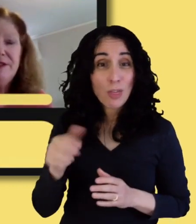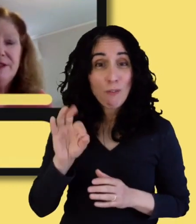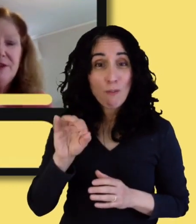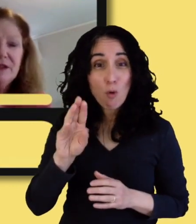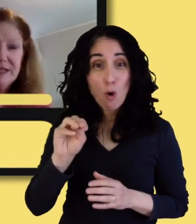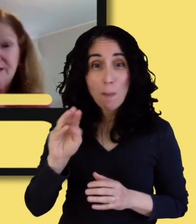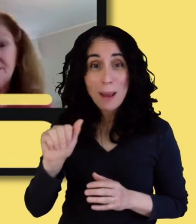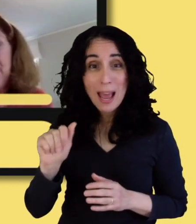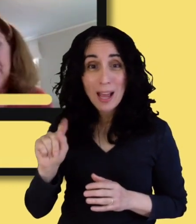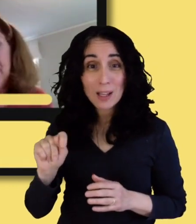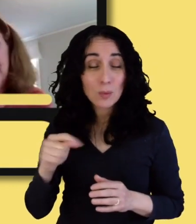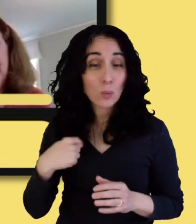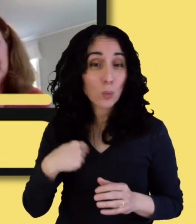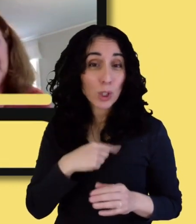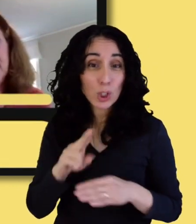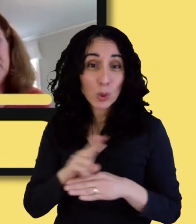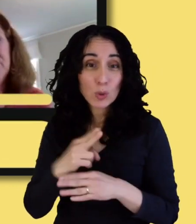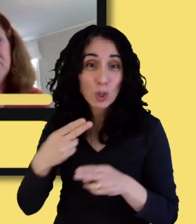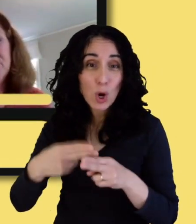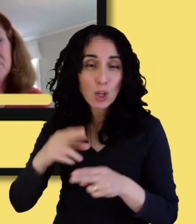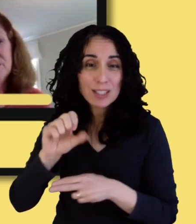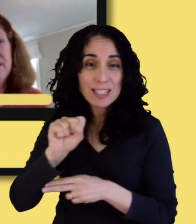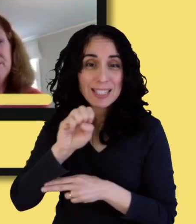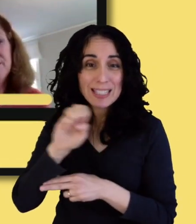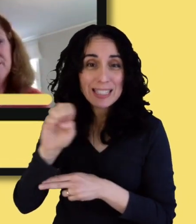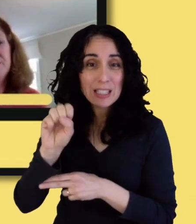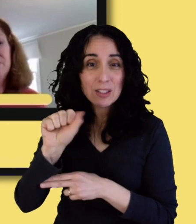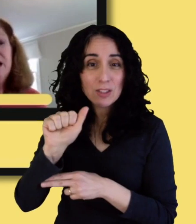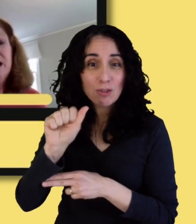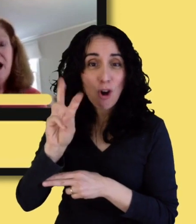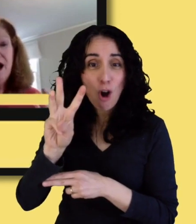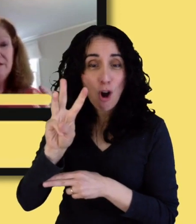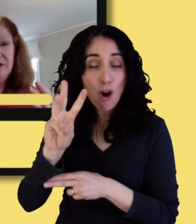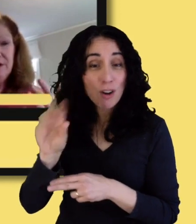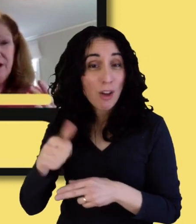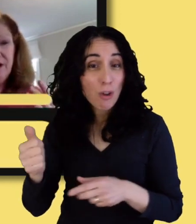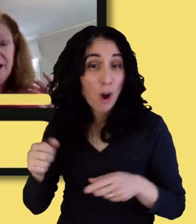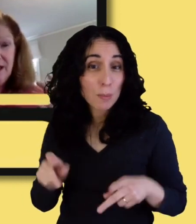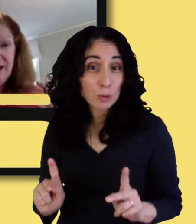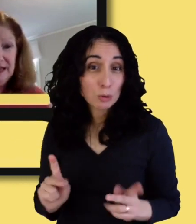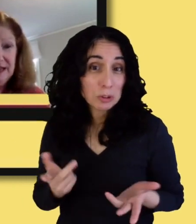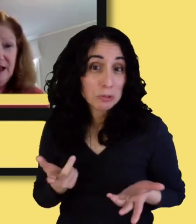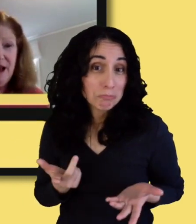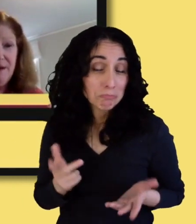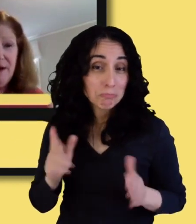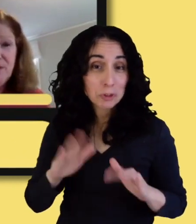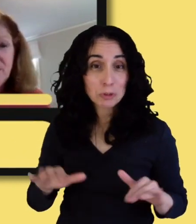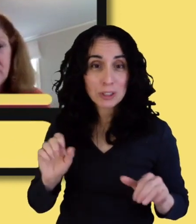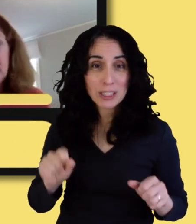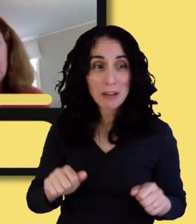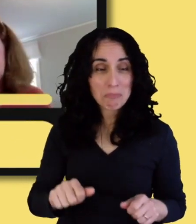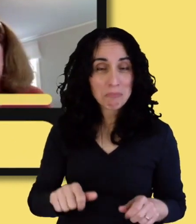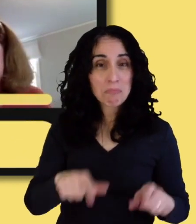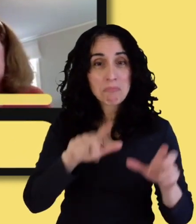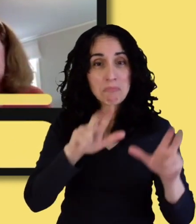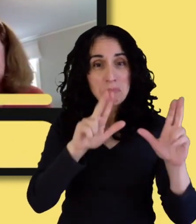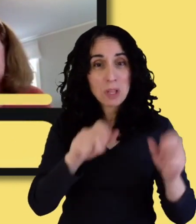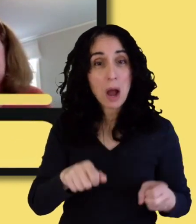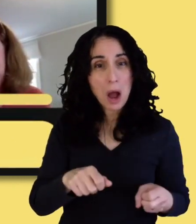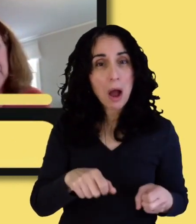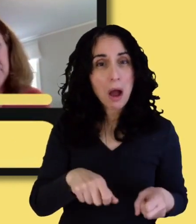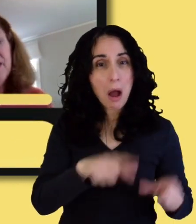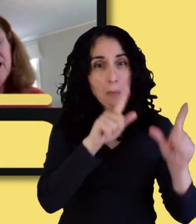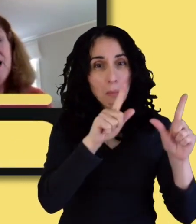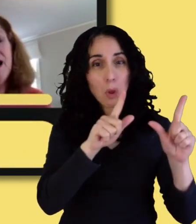that we use is called Seesaw. And that's an opportunity for children to be able to they can upload work into a journal that I